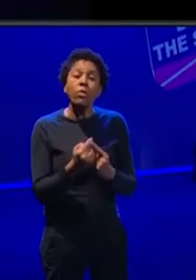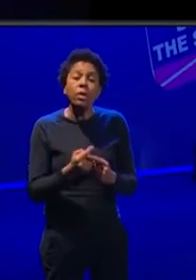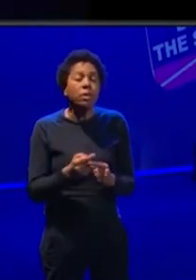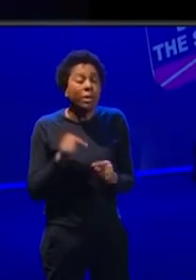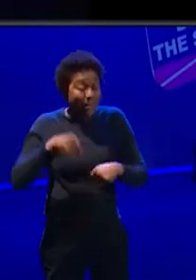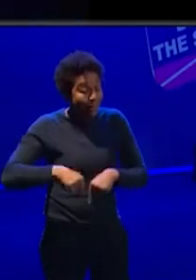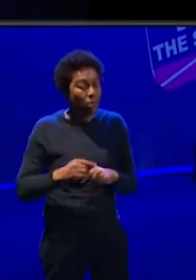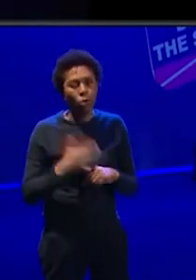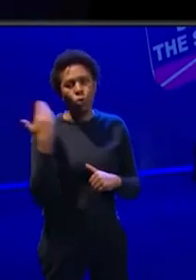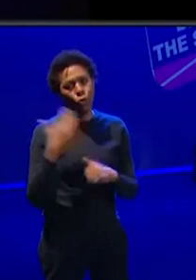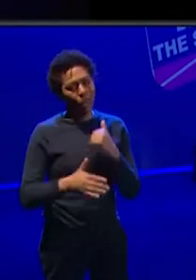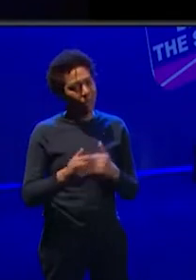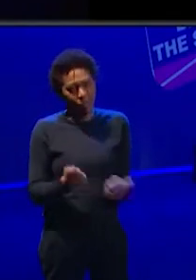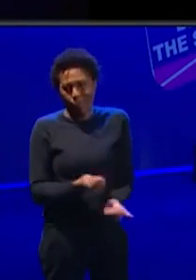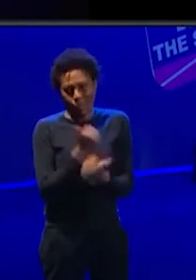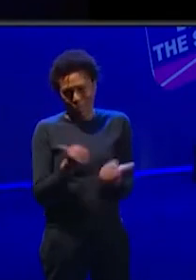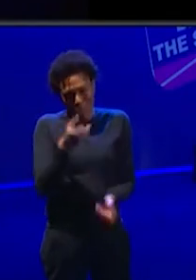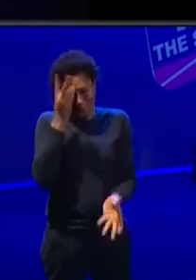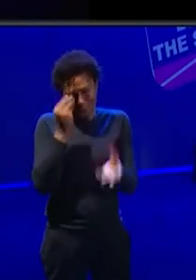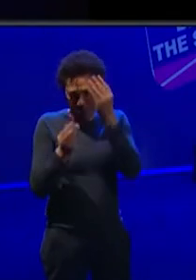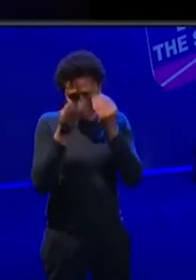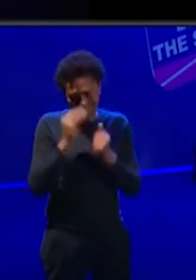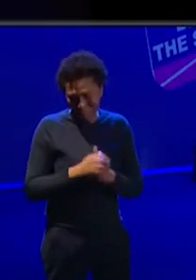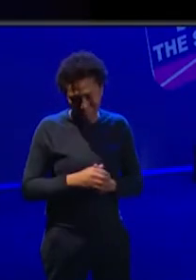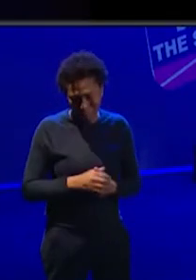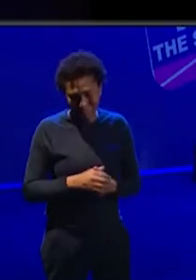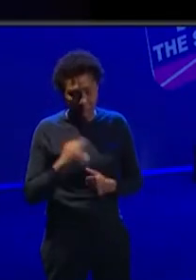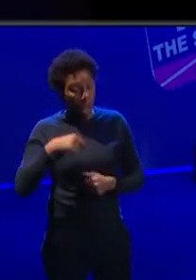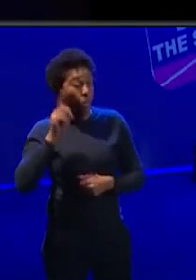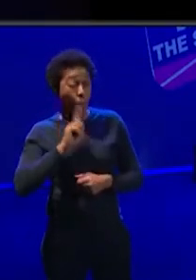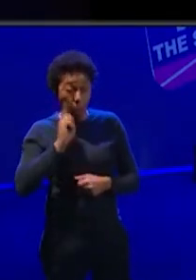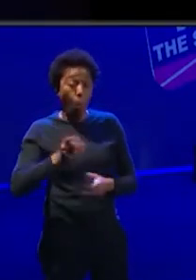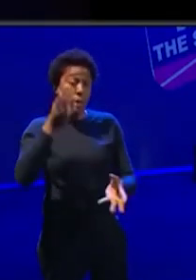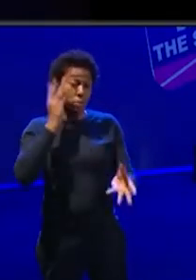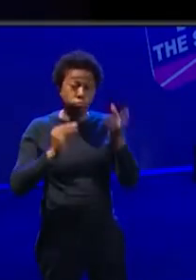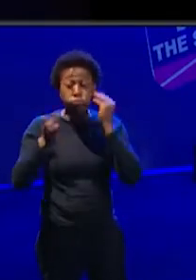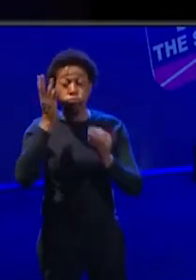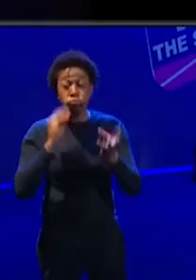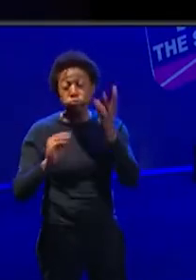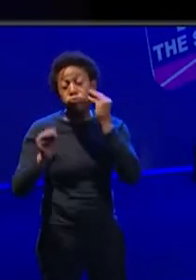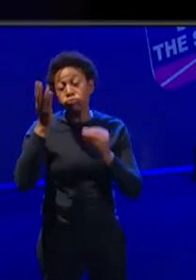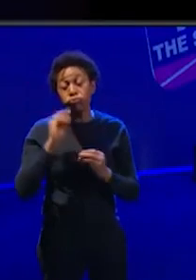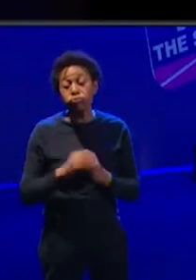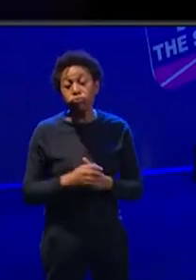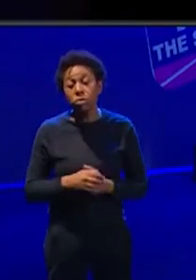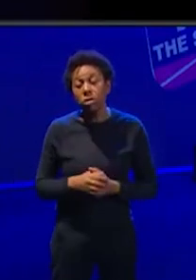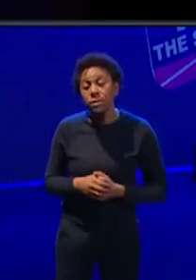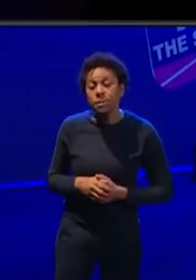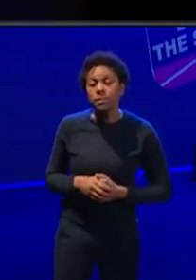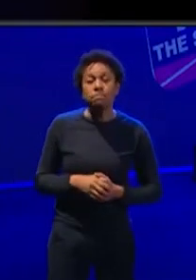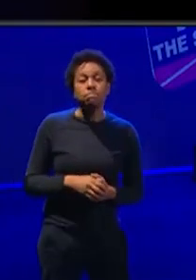learning. Nope. There's never an opportunity where I don't know something. Like, I am always wanting to learn. So find those